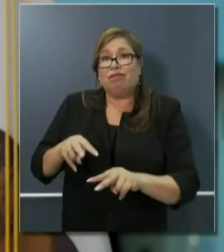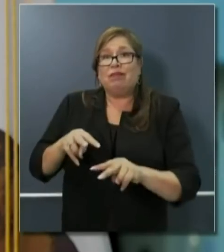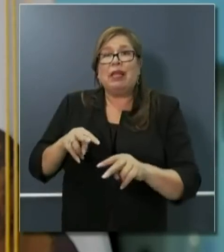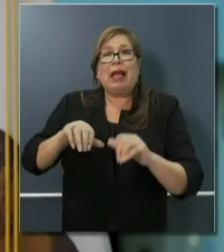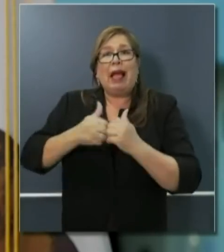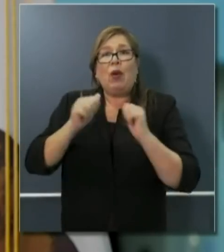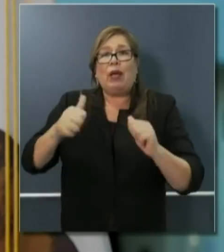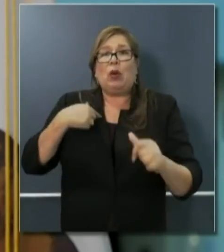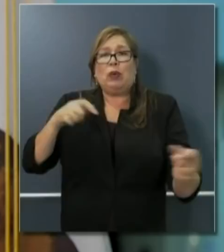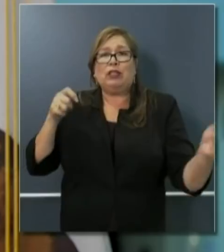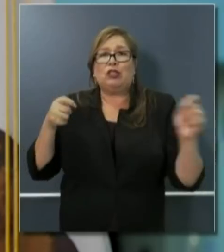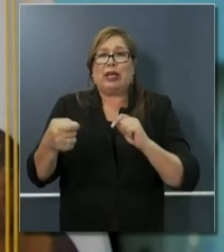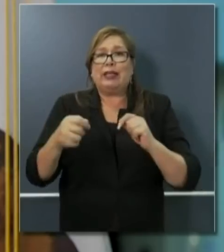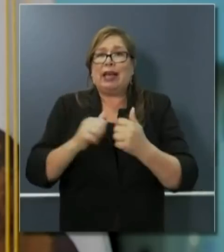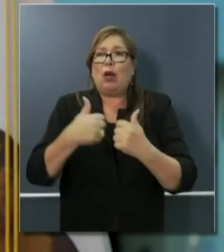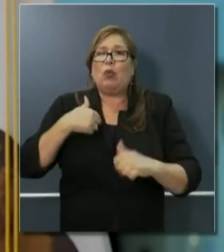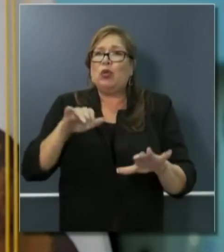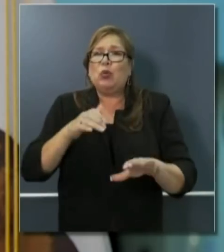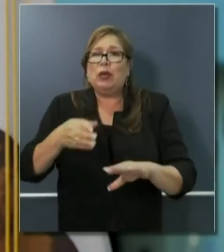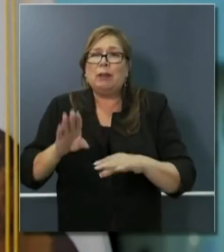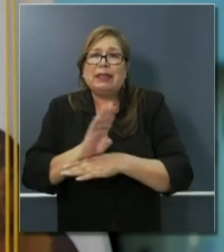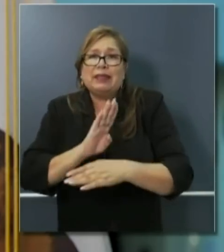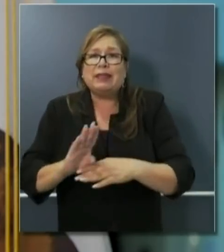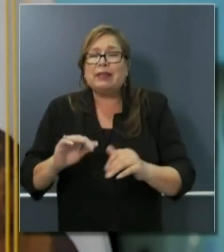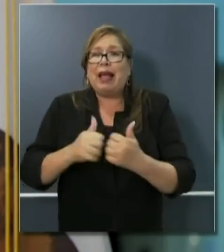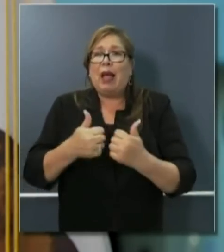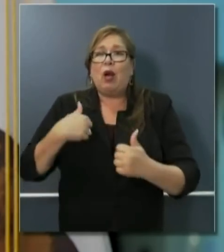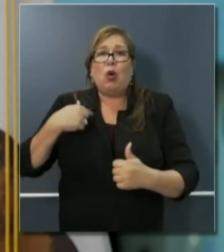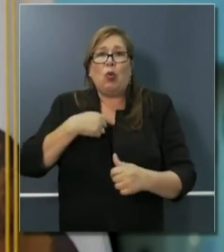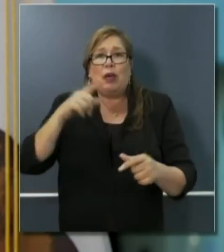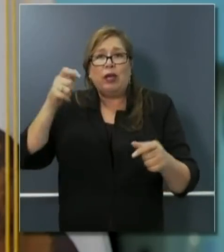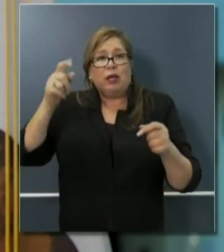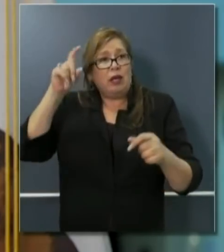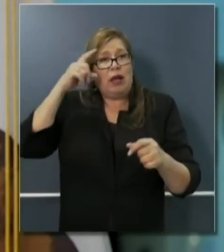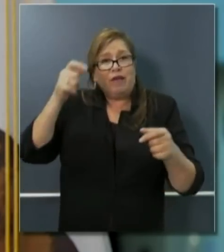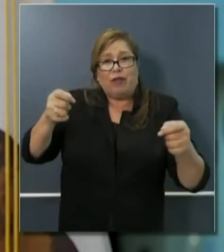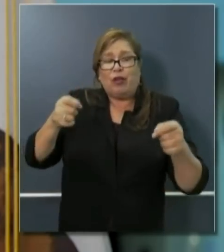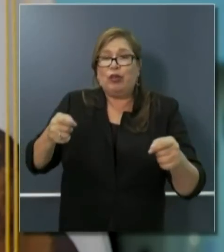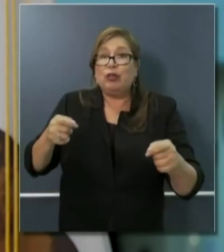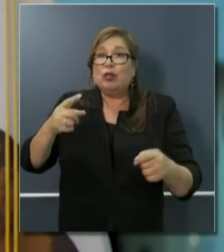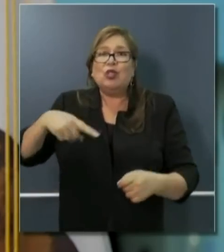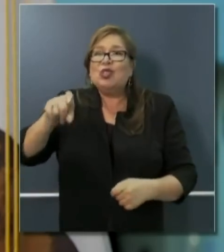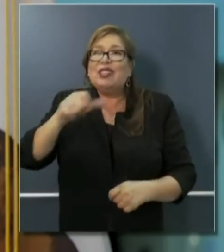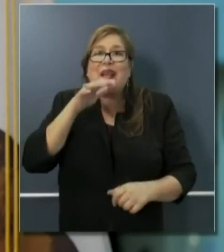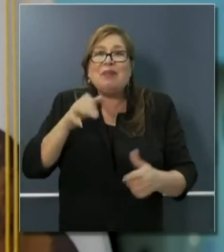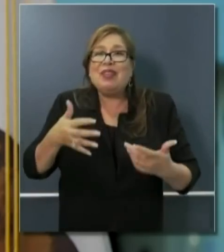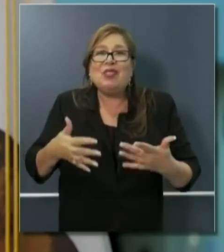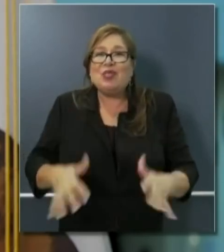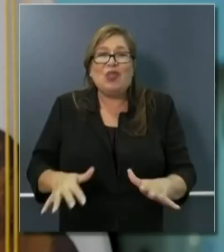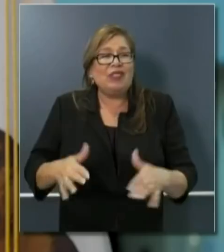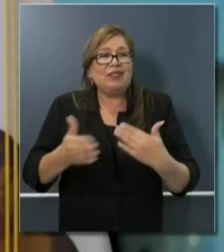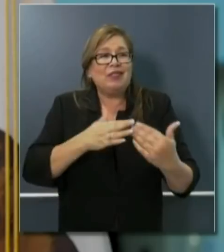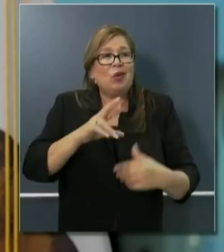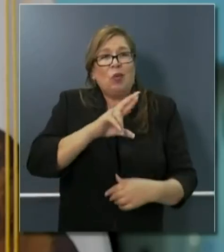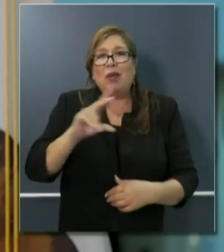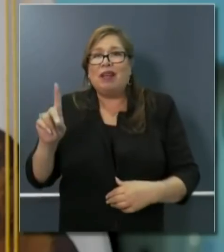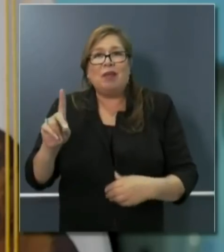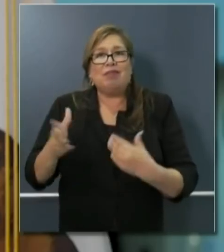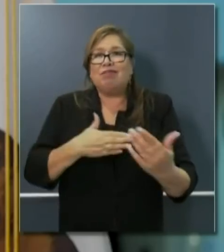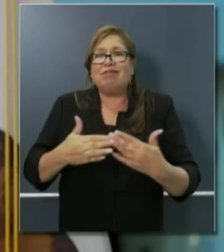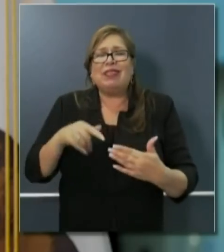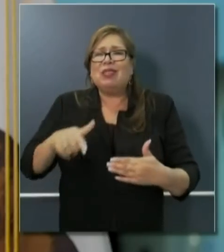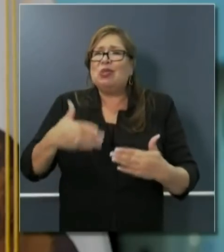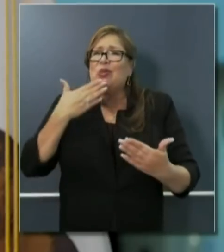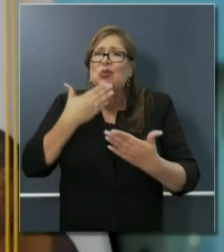business and how we govern. And that shouldn't put shivers up the spines of, one party or the other. I think it's an opportunity anew for